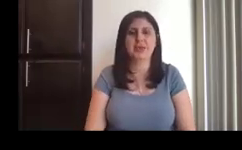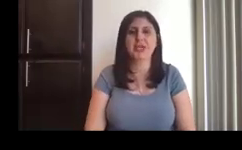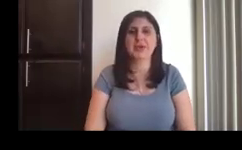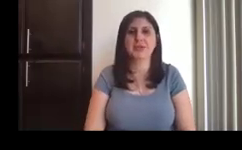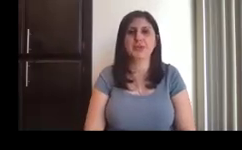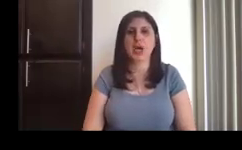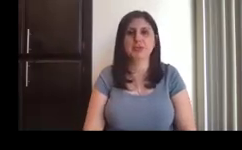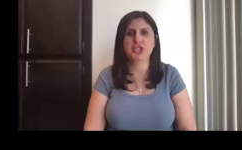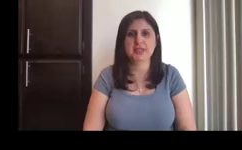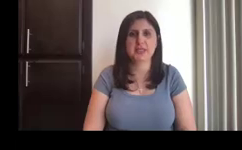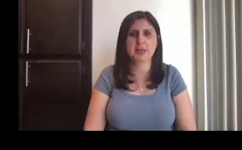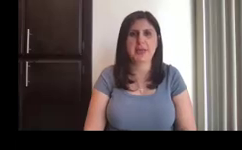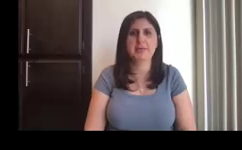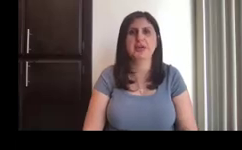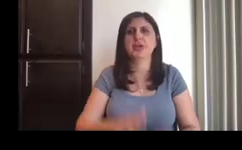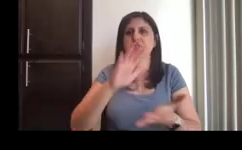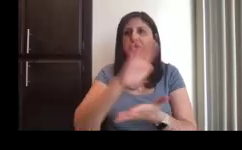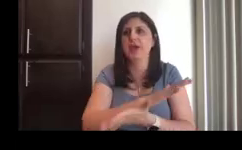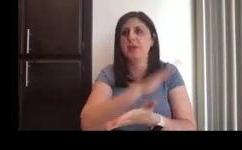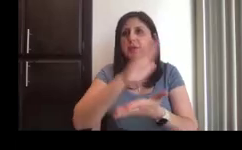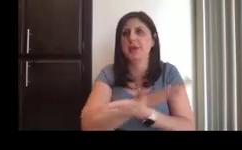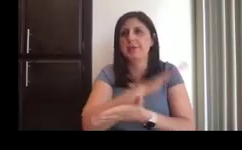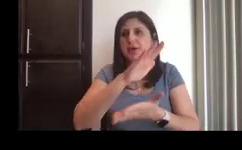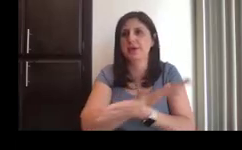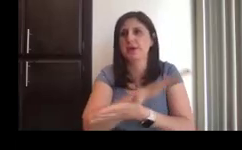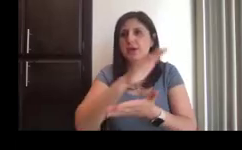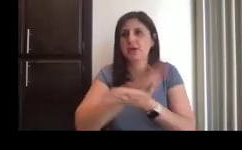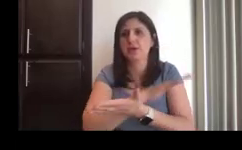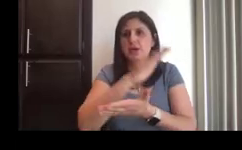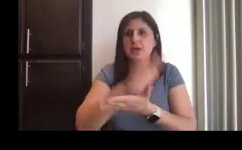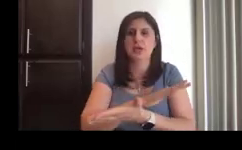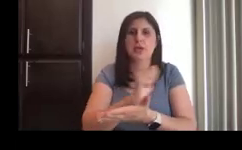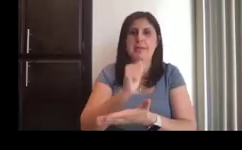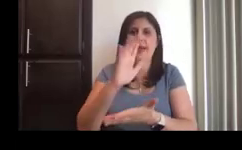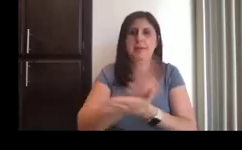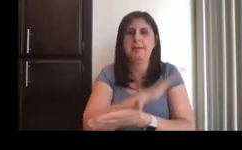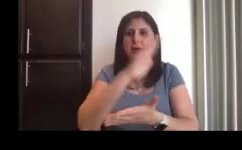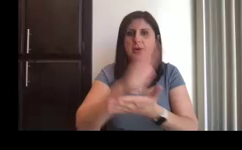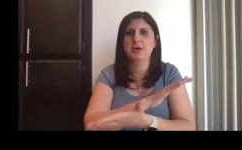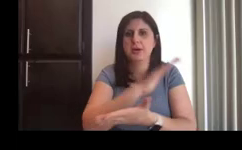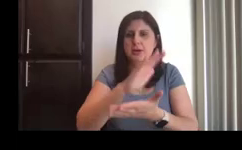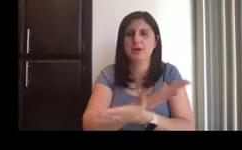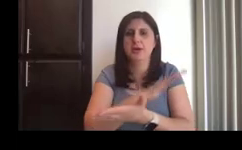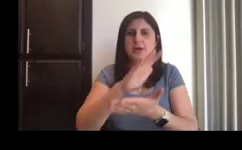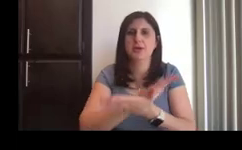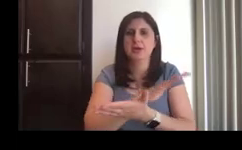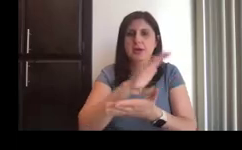Okay, now we're gonna go to objects. Paper, you guys should know that one. Paper. Going back, paper.